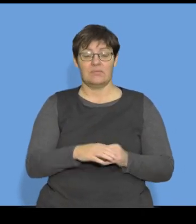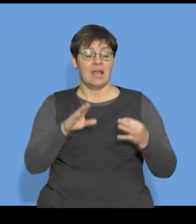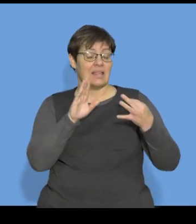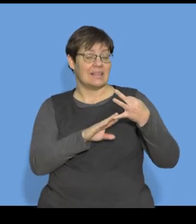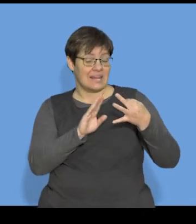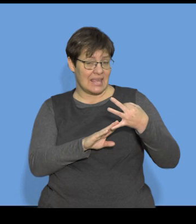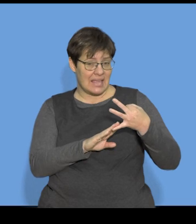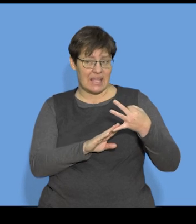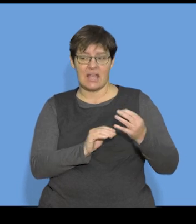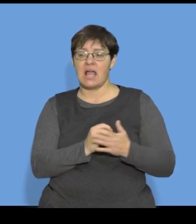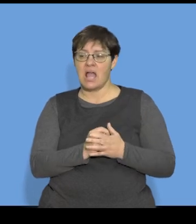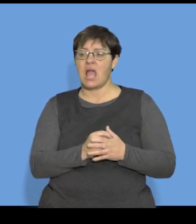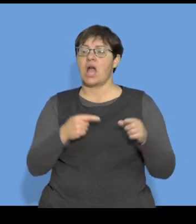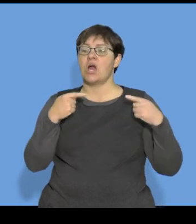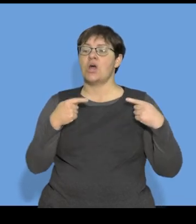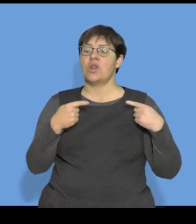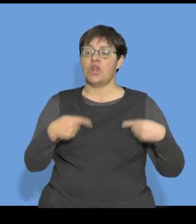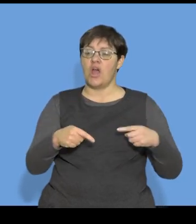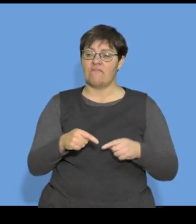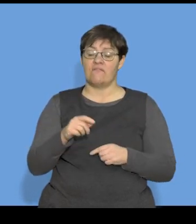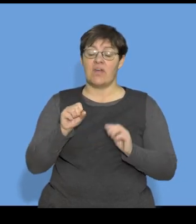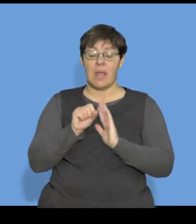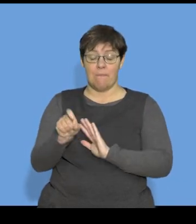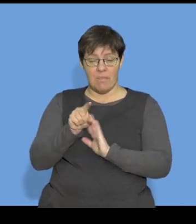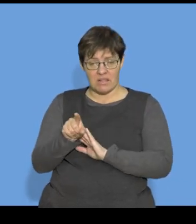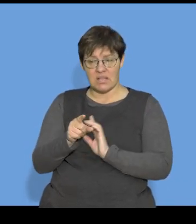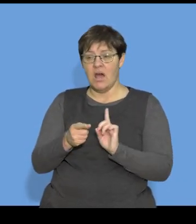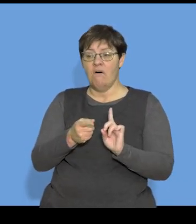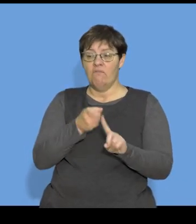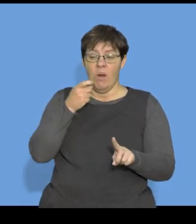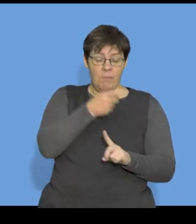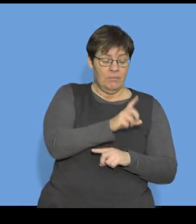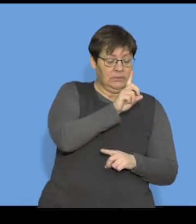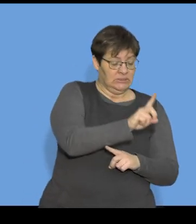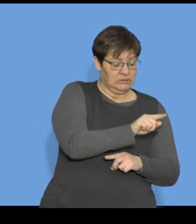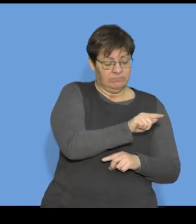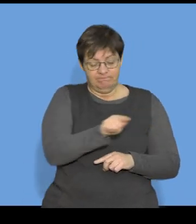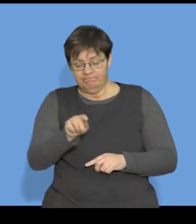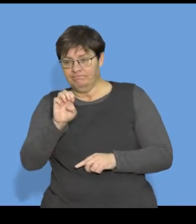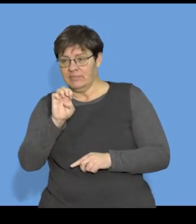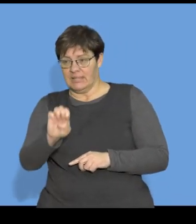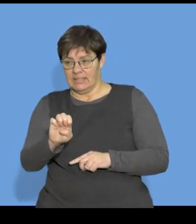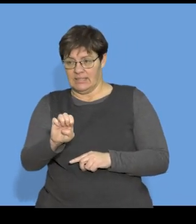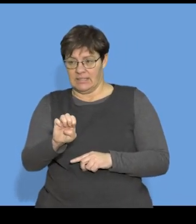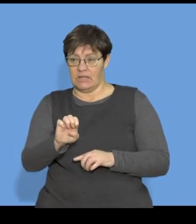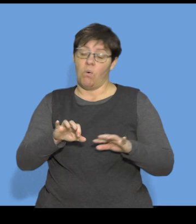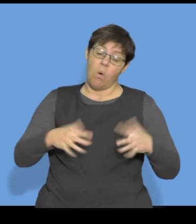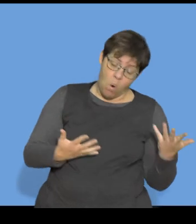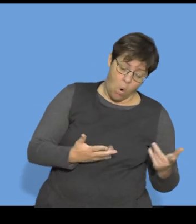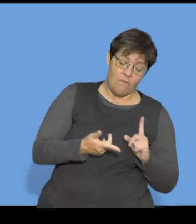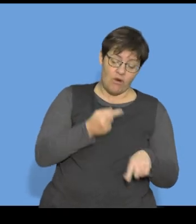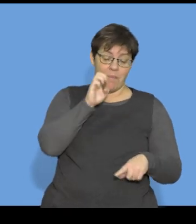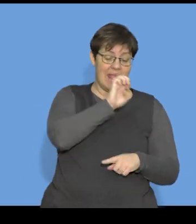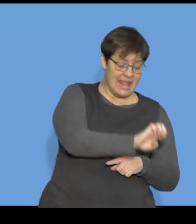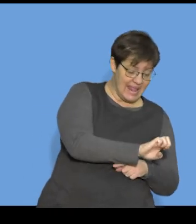you state the nerve impulse that travels from D to E or